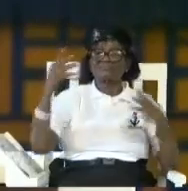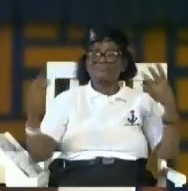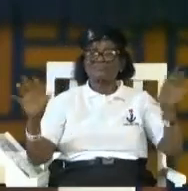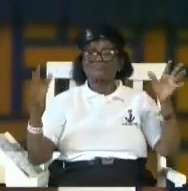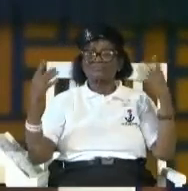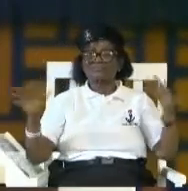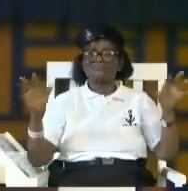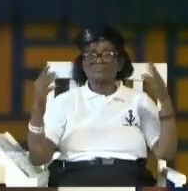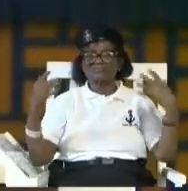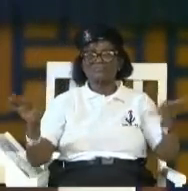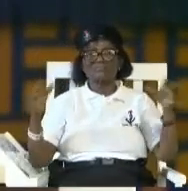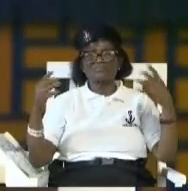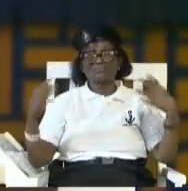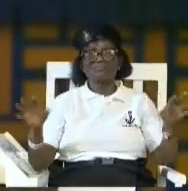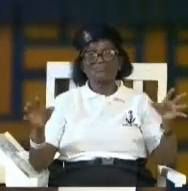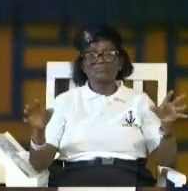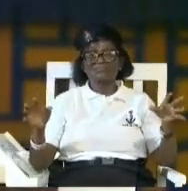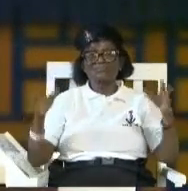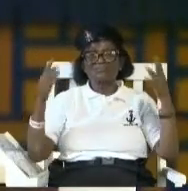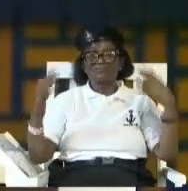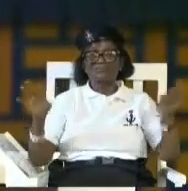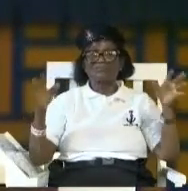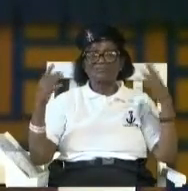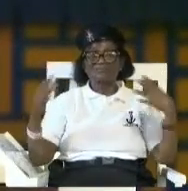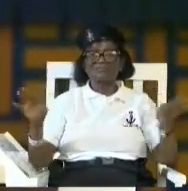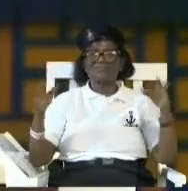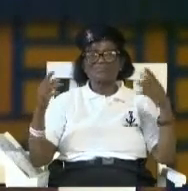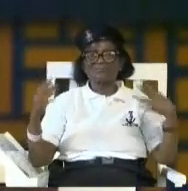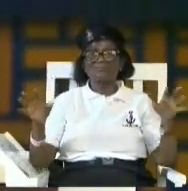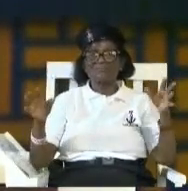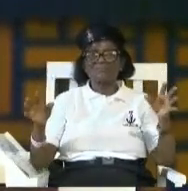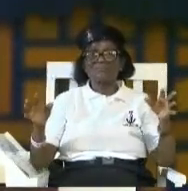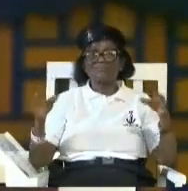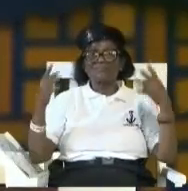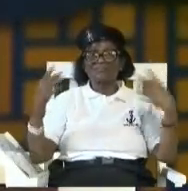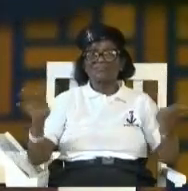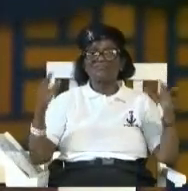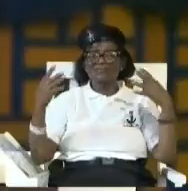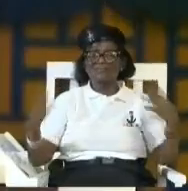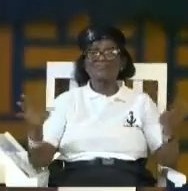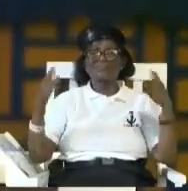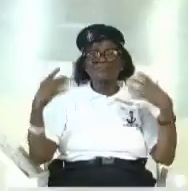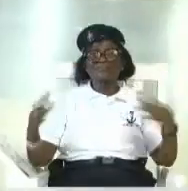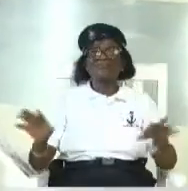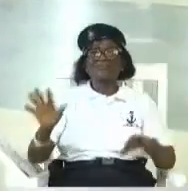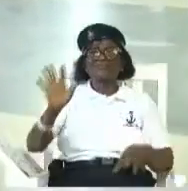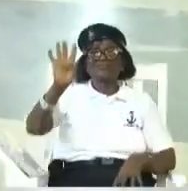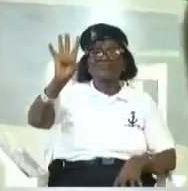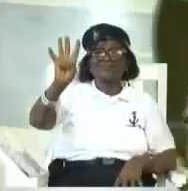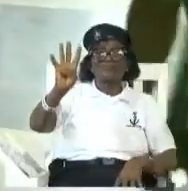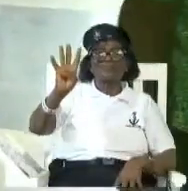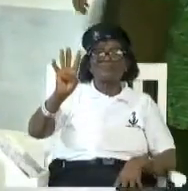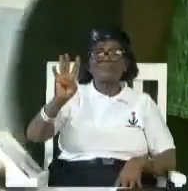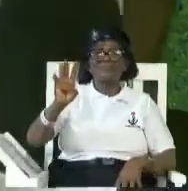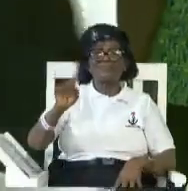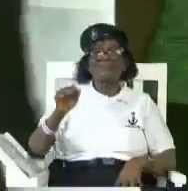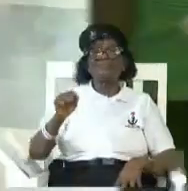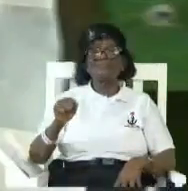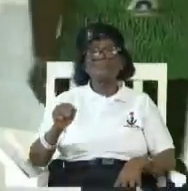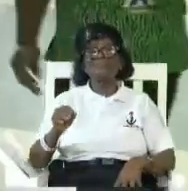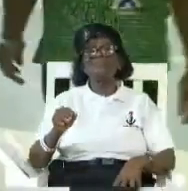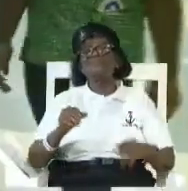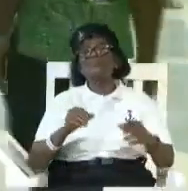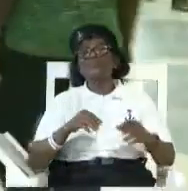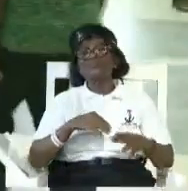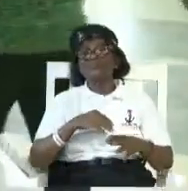The blood washes white as snow. It's ready to forgive